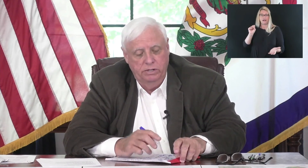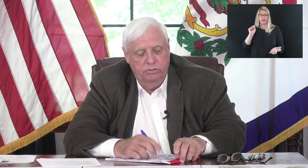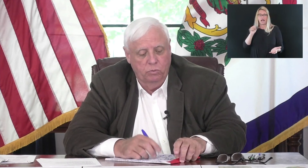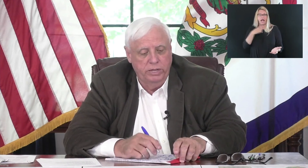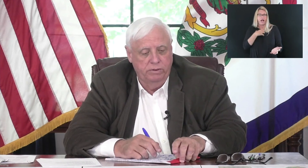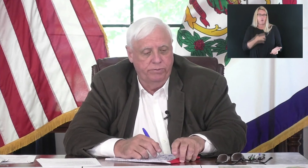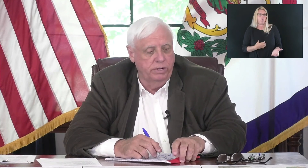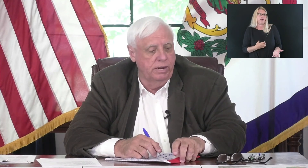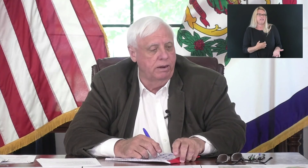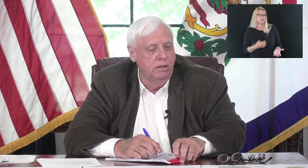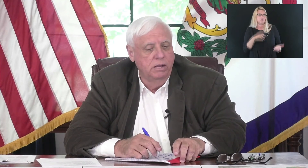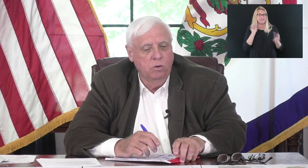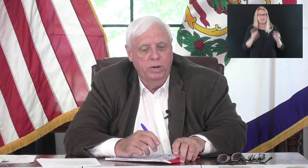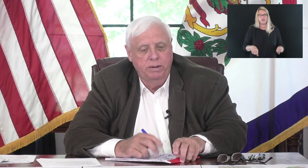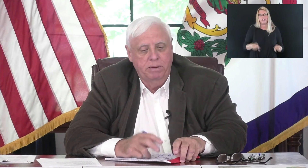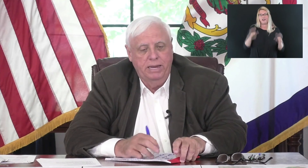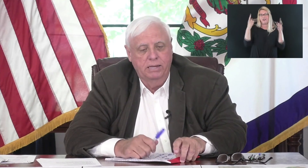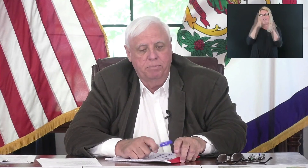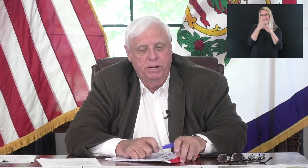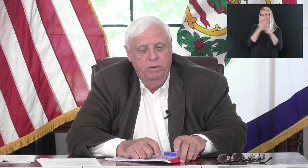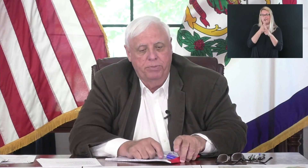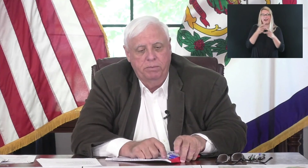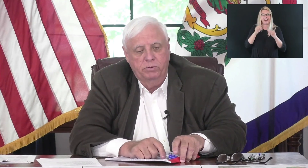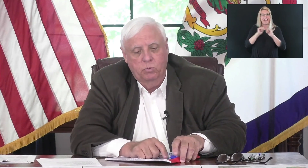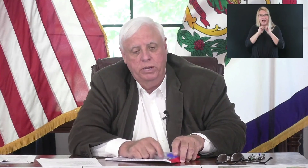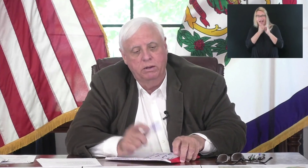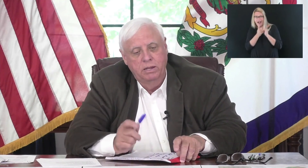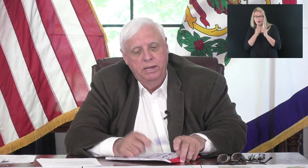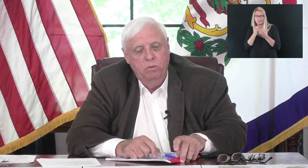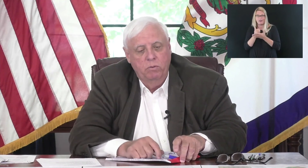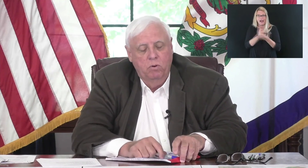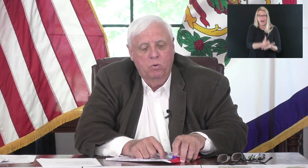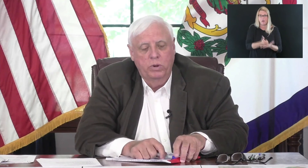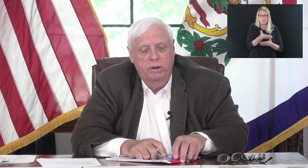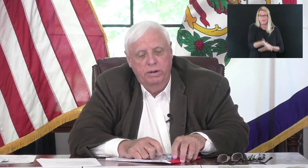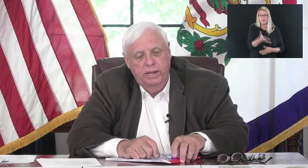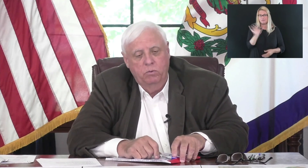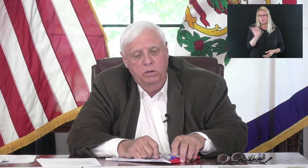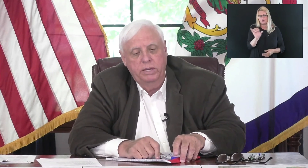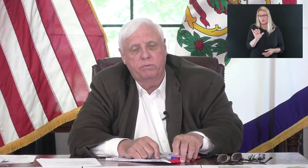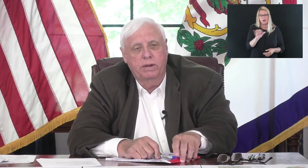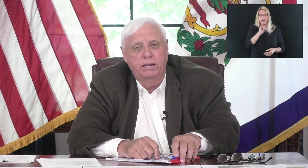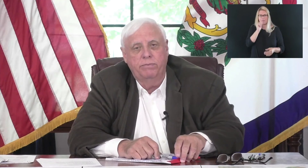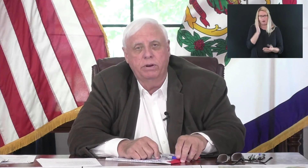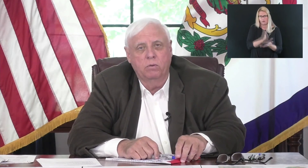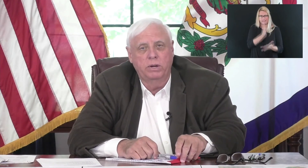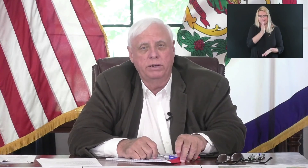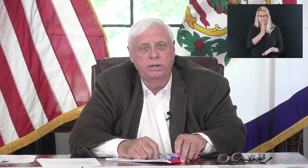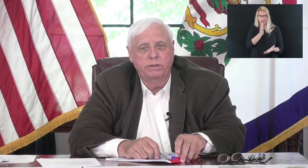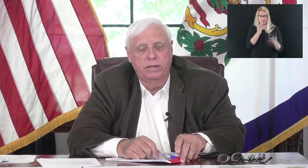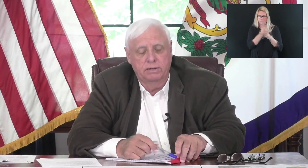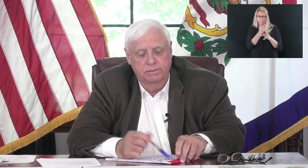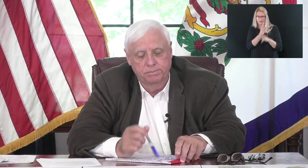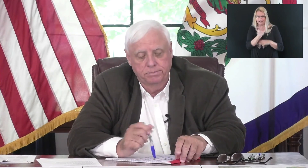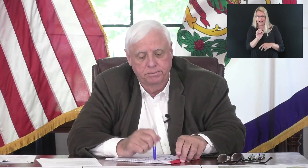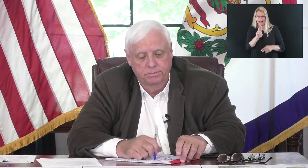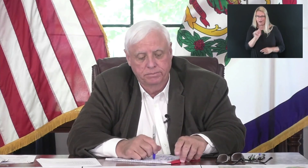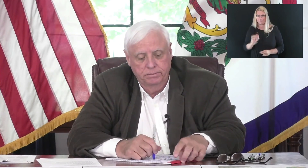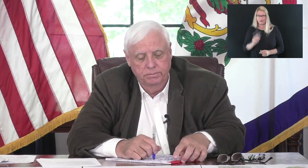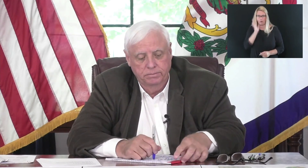I wish to goodness that we could figure out a way to back up and help them as well. And we won't quit on that. We'll keep trying to figure a way to do that.